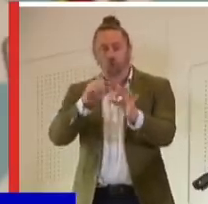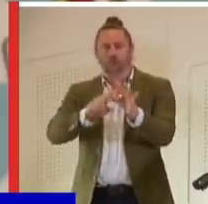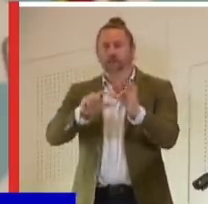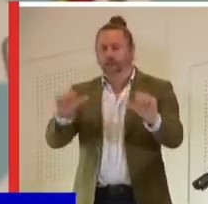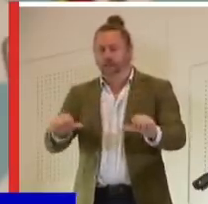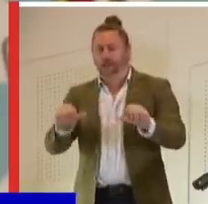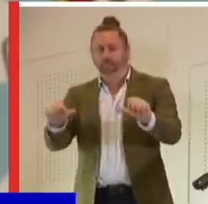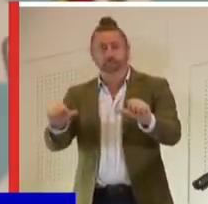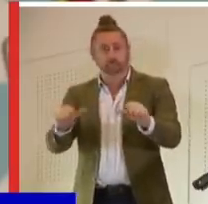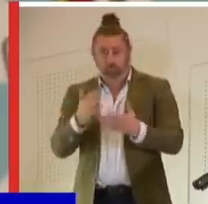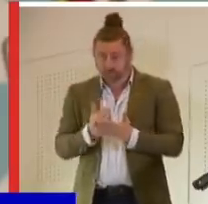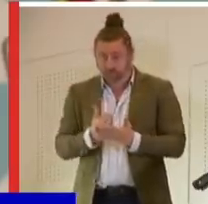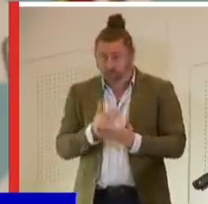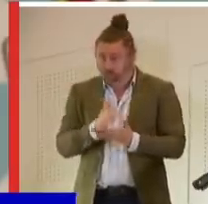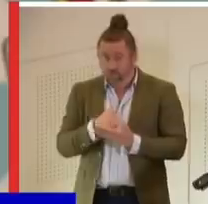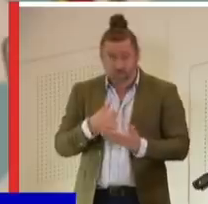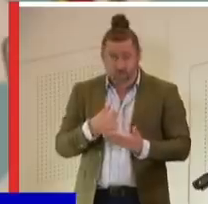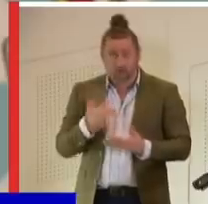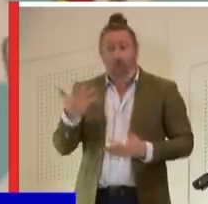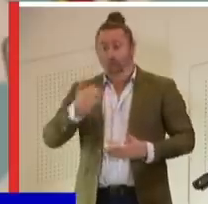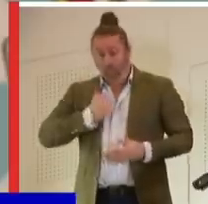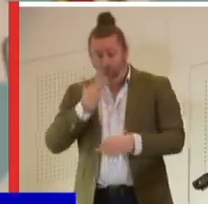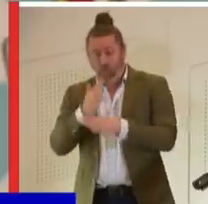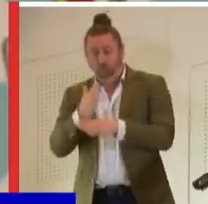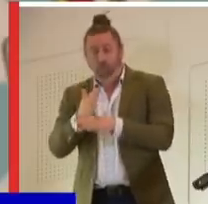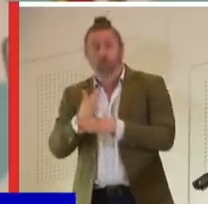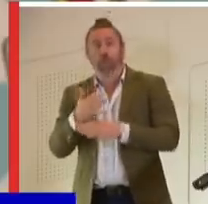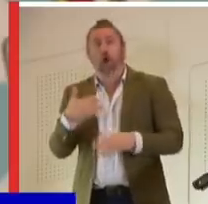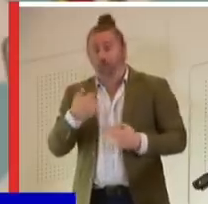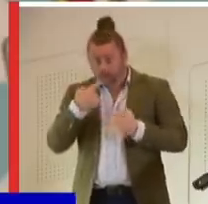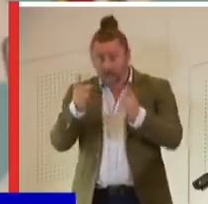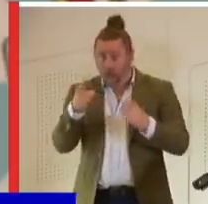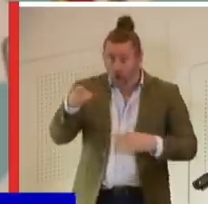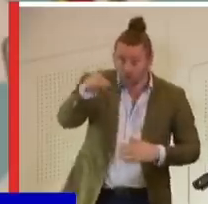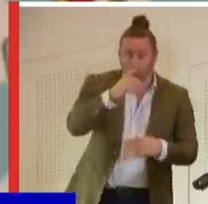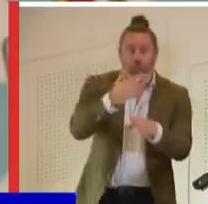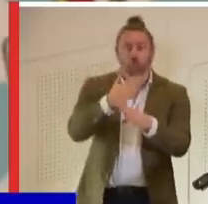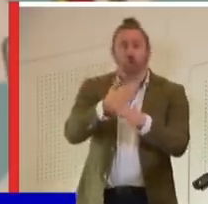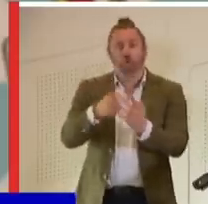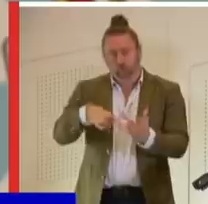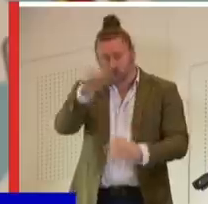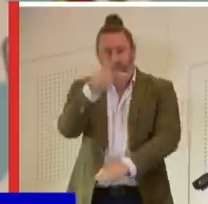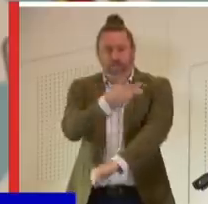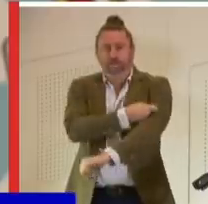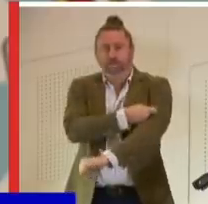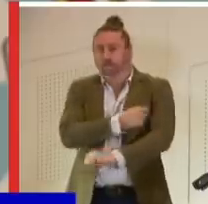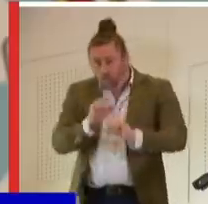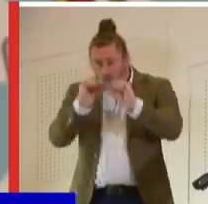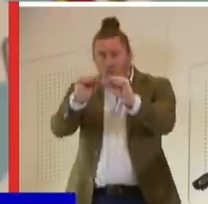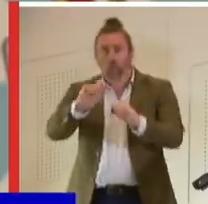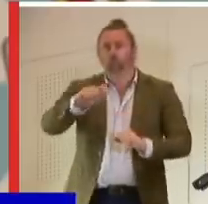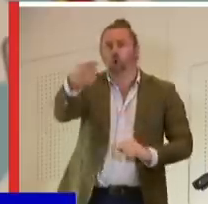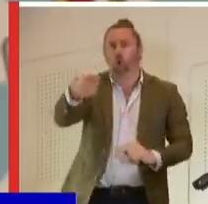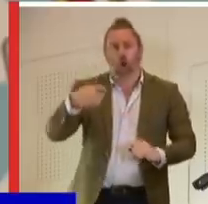the way I can help protect you is for you now to go and protect yourself by getting vaccinated. It